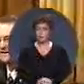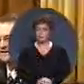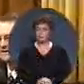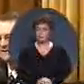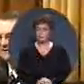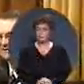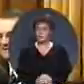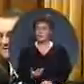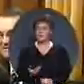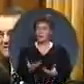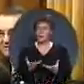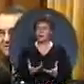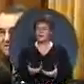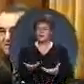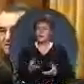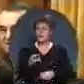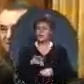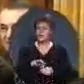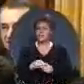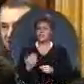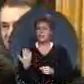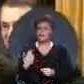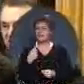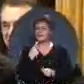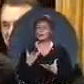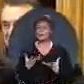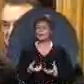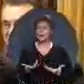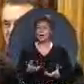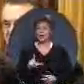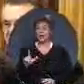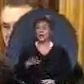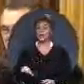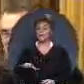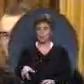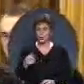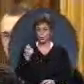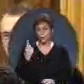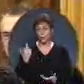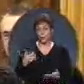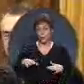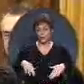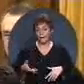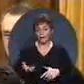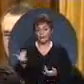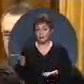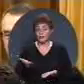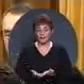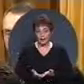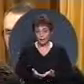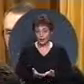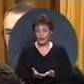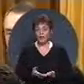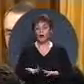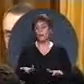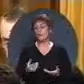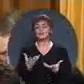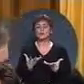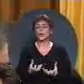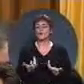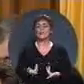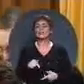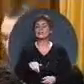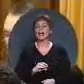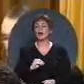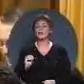Canadians demanded in the last election, and I know the Liberals still don't quite get this, they demanded accountability. They wanted a change of culture in Ottawa. And we